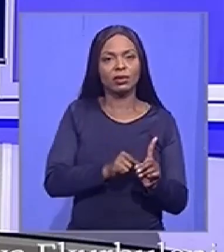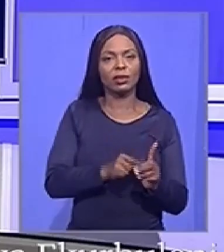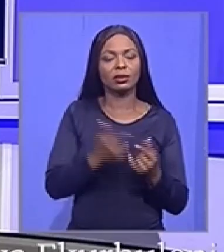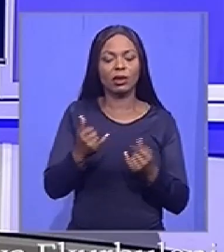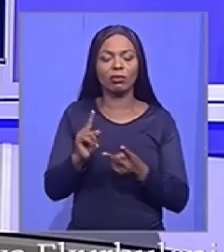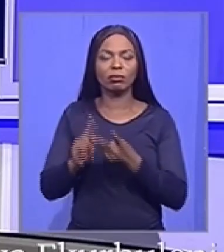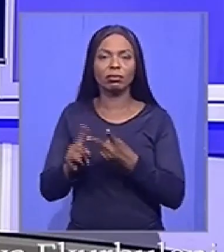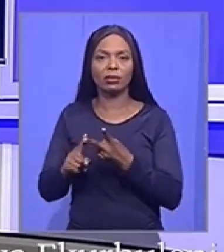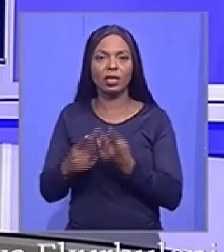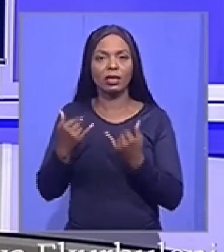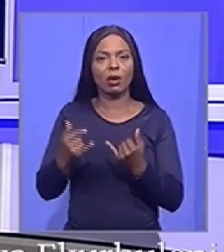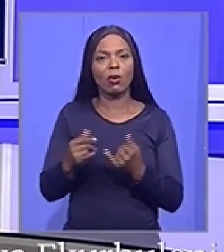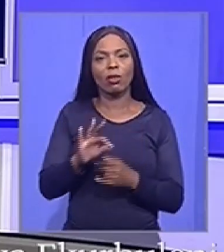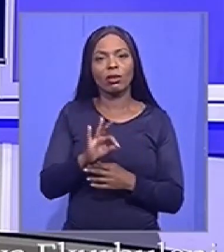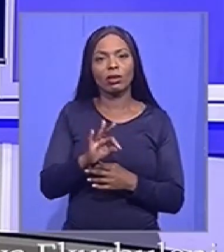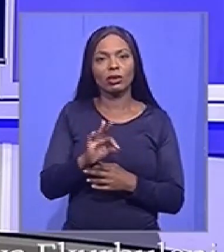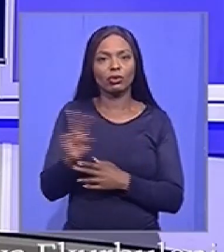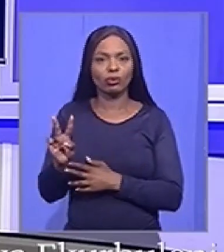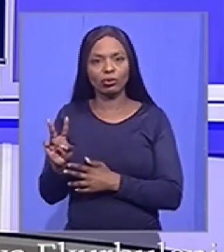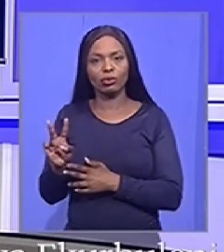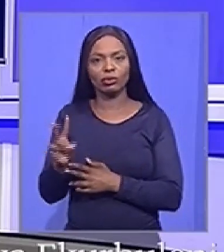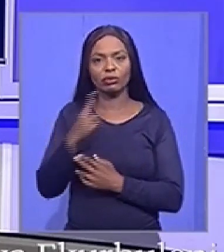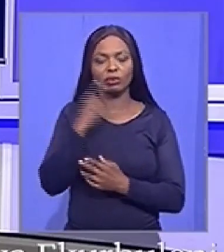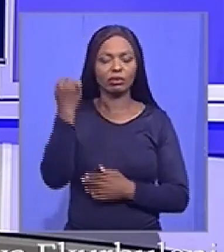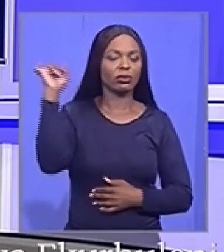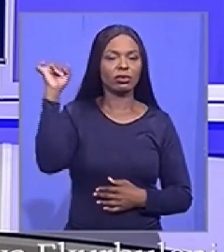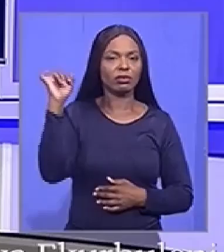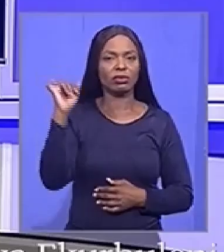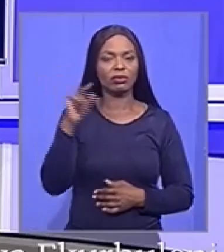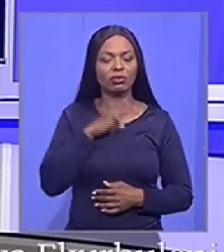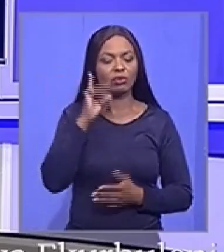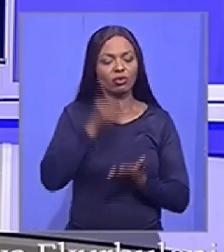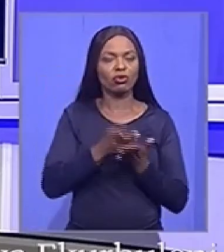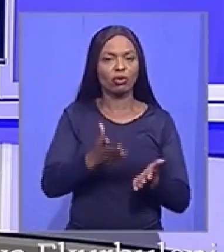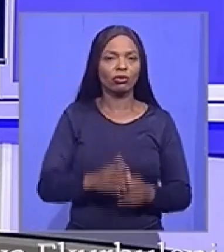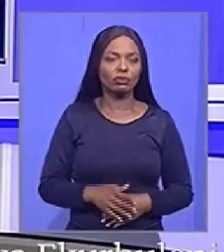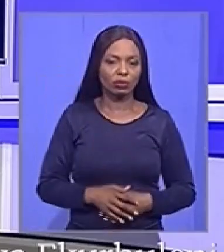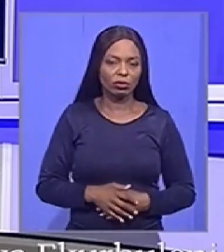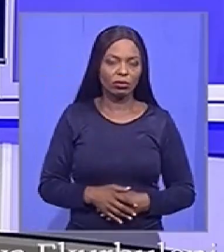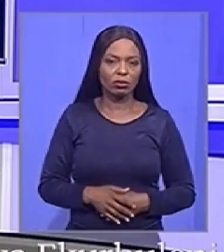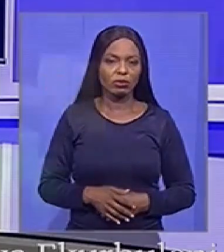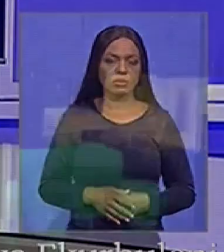le 32 ba voutile kgatlhanong le morero ono.